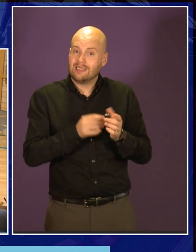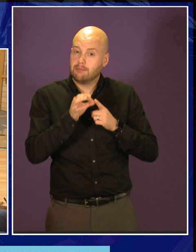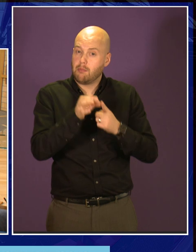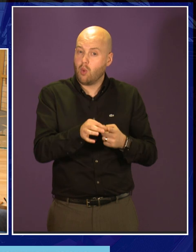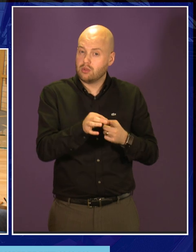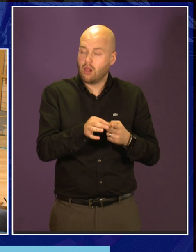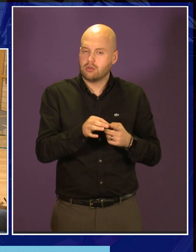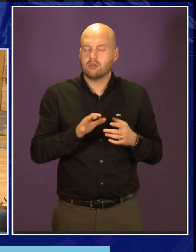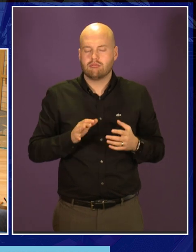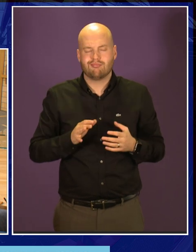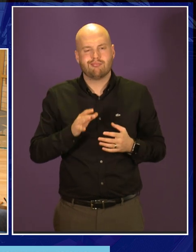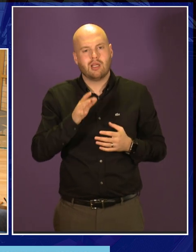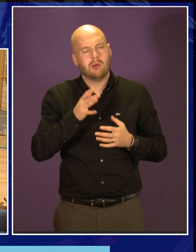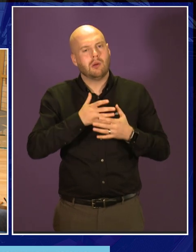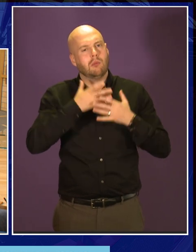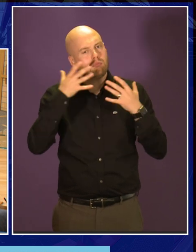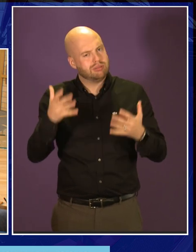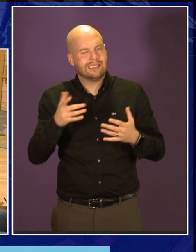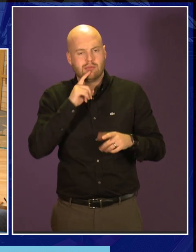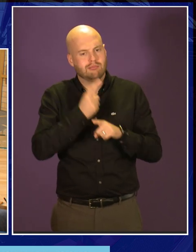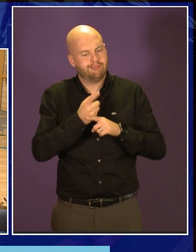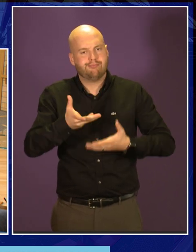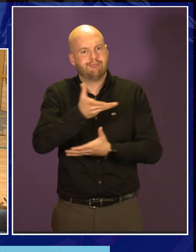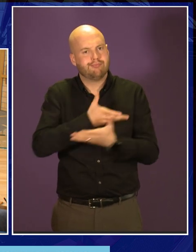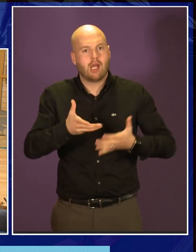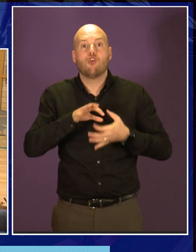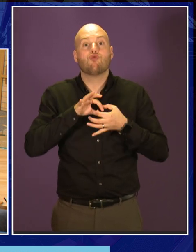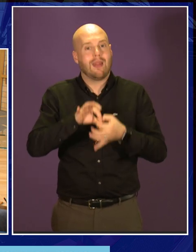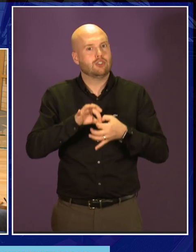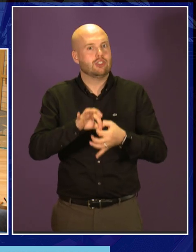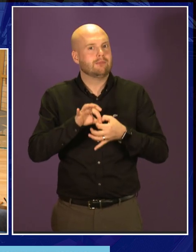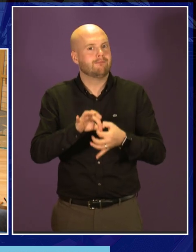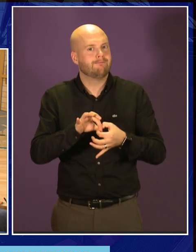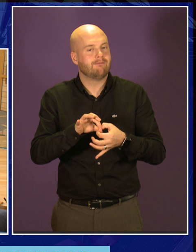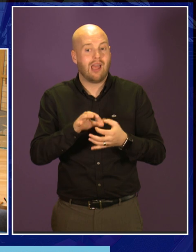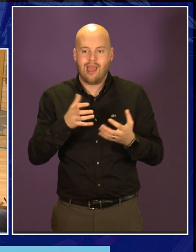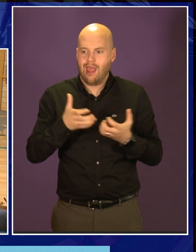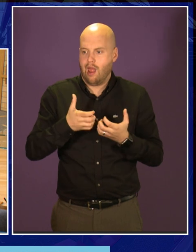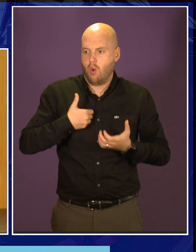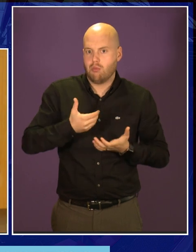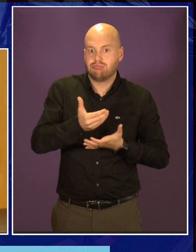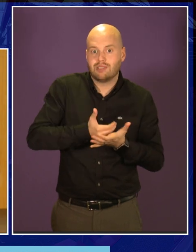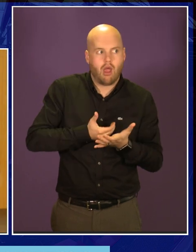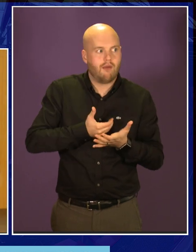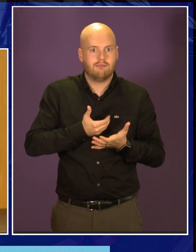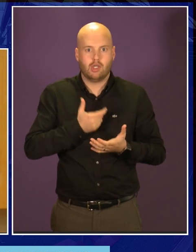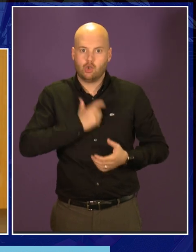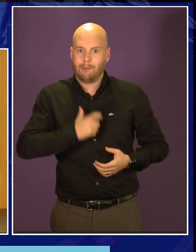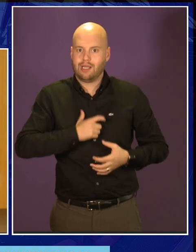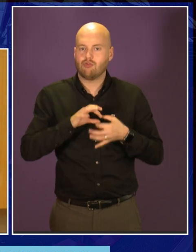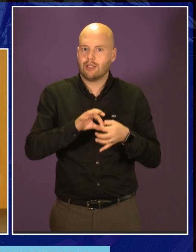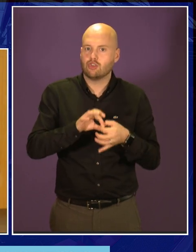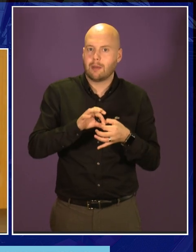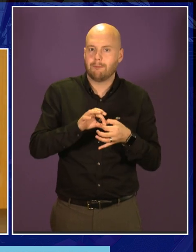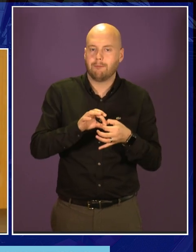huge emphasis that came out of the discussions on relationships, and there's a huge emphasis on how do we preserve the humanity of the relationships from the top-down